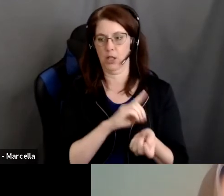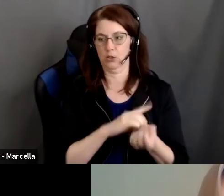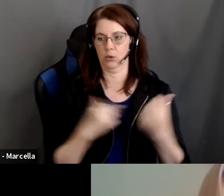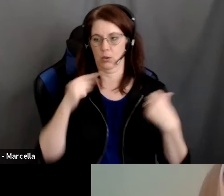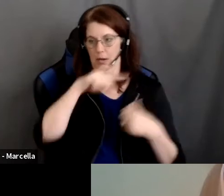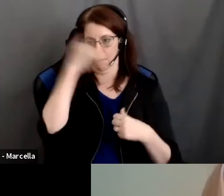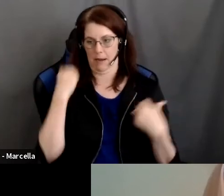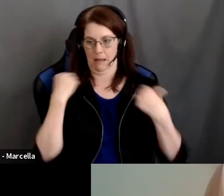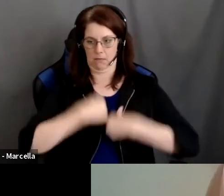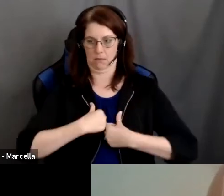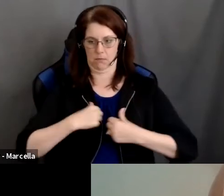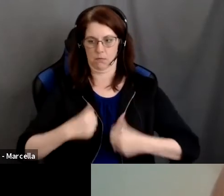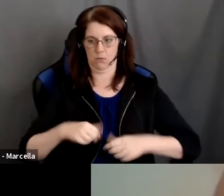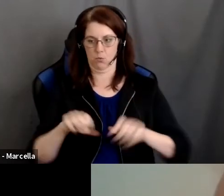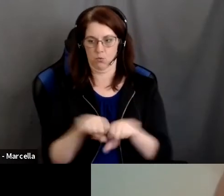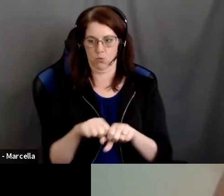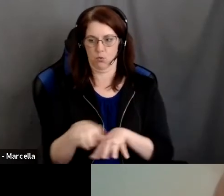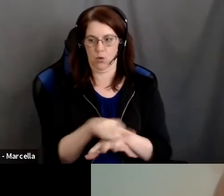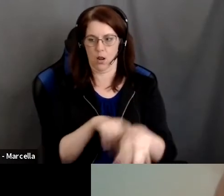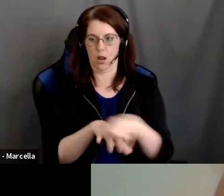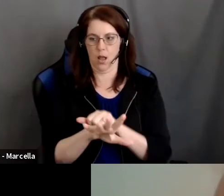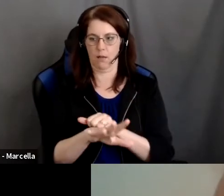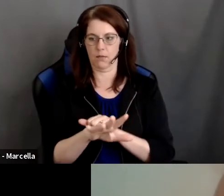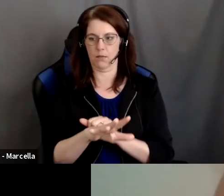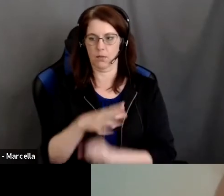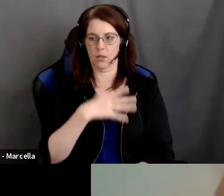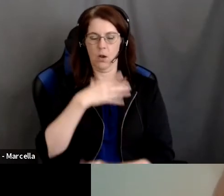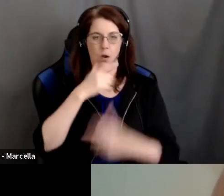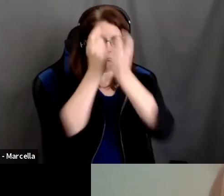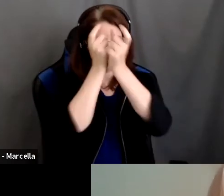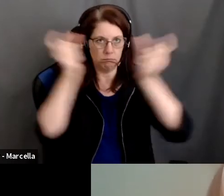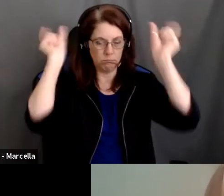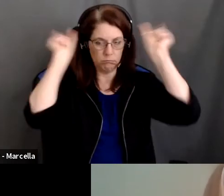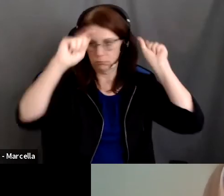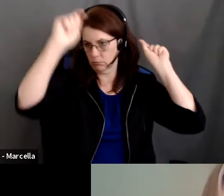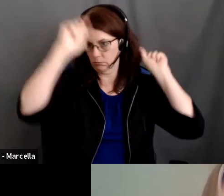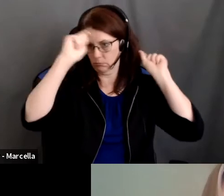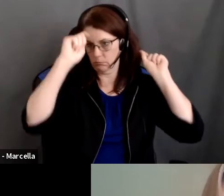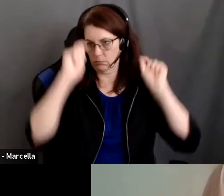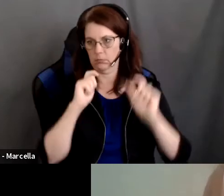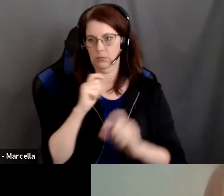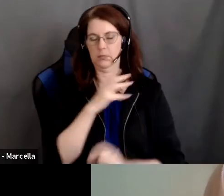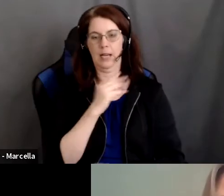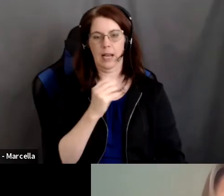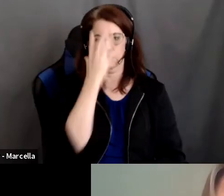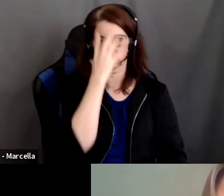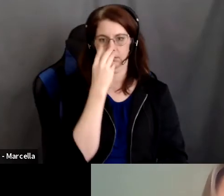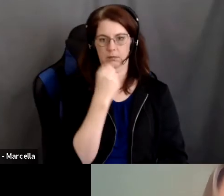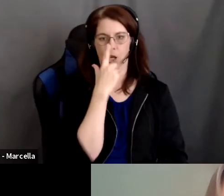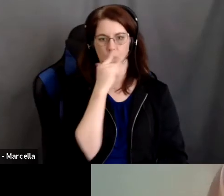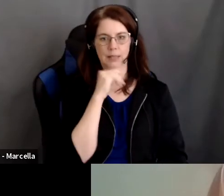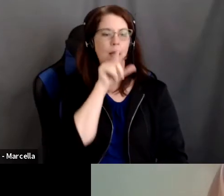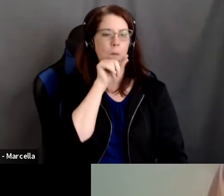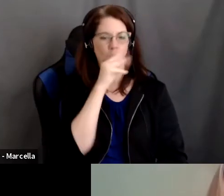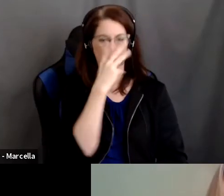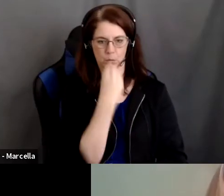with shoes, gloves, a wide-brimmed black hat, and he has the iconic plague doctor mask, which almost looks like a bird's beak.